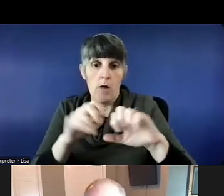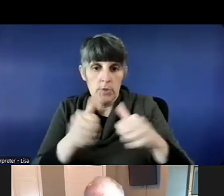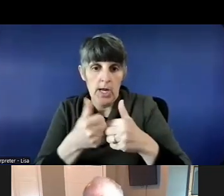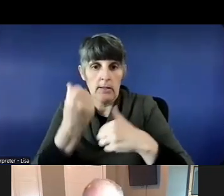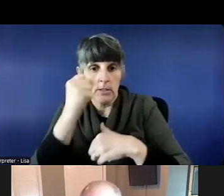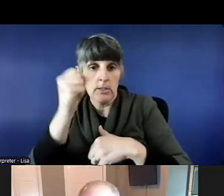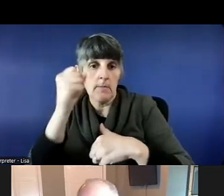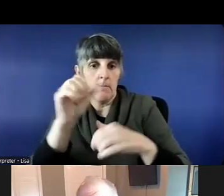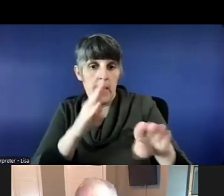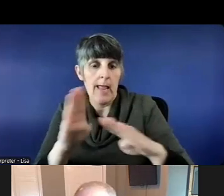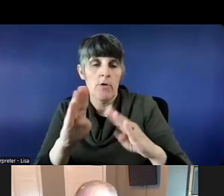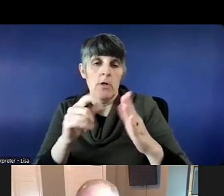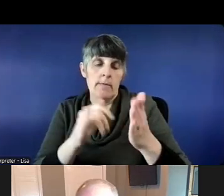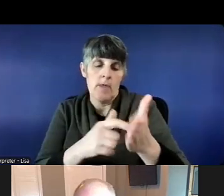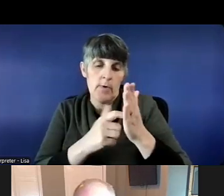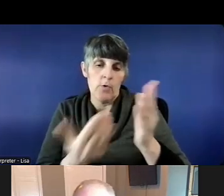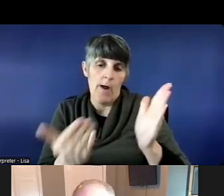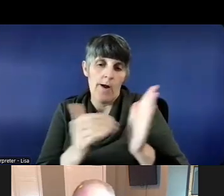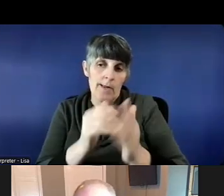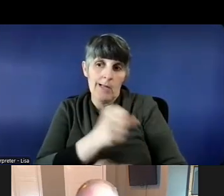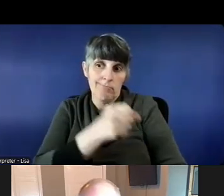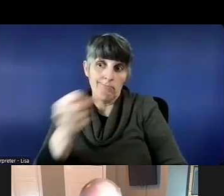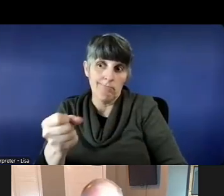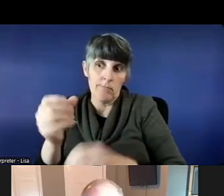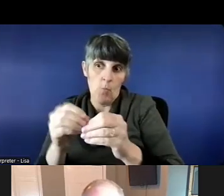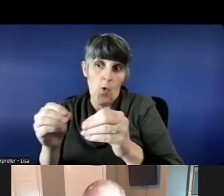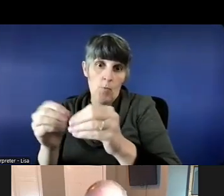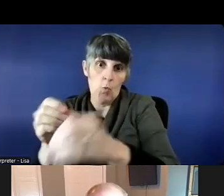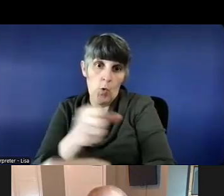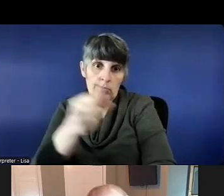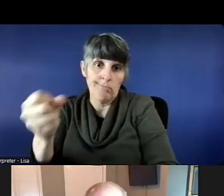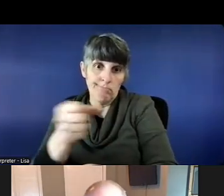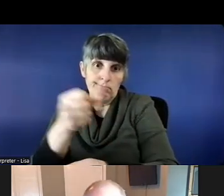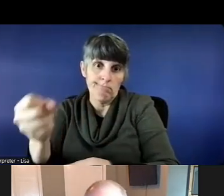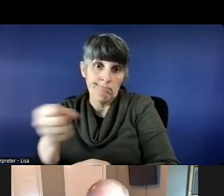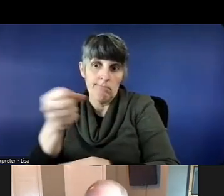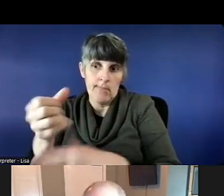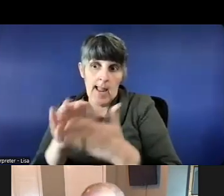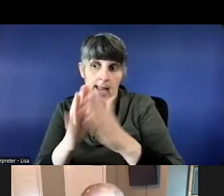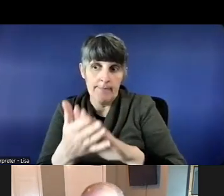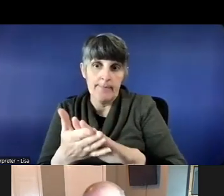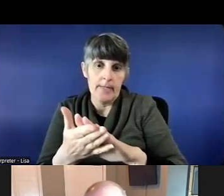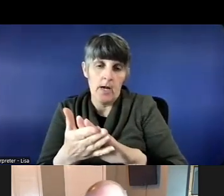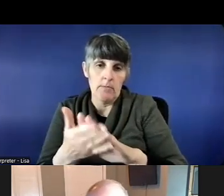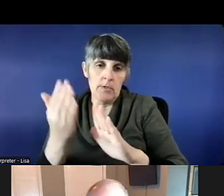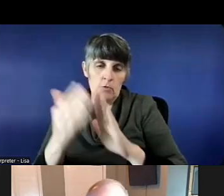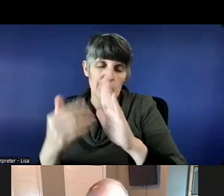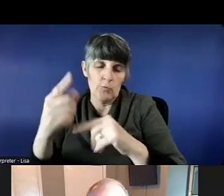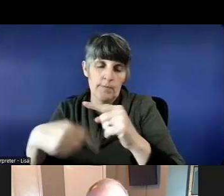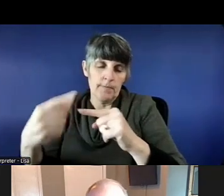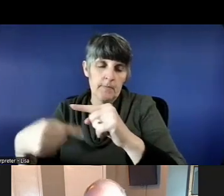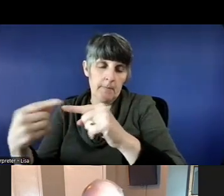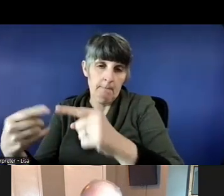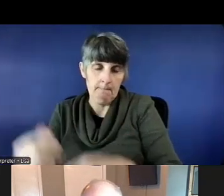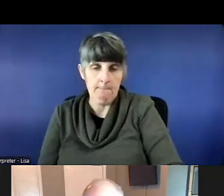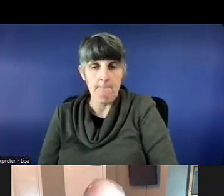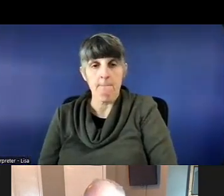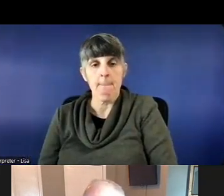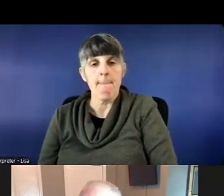behaviors that require, again, the increased use of seclusion, and it becomes a reciprocal process.